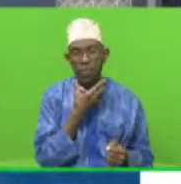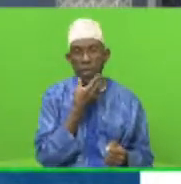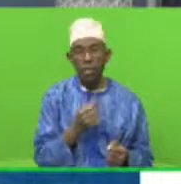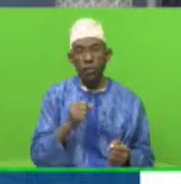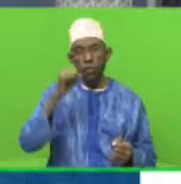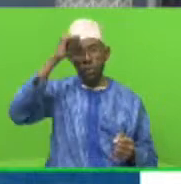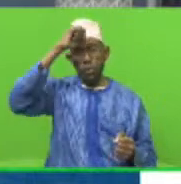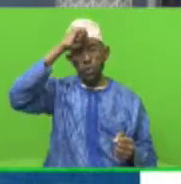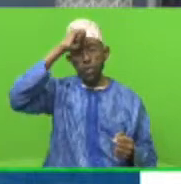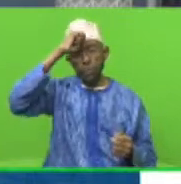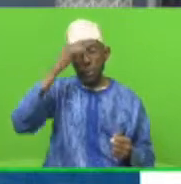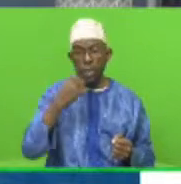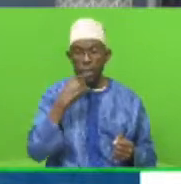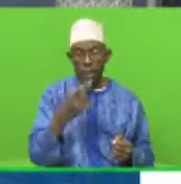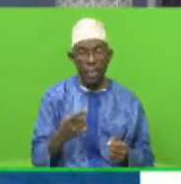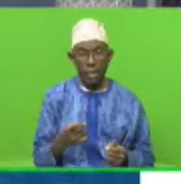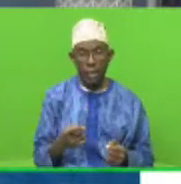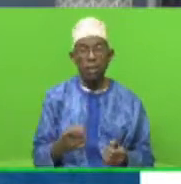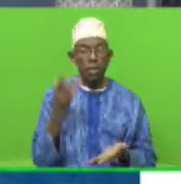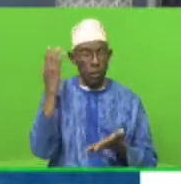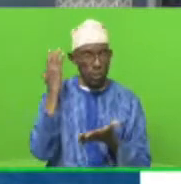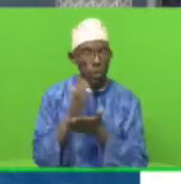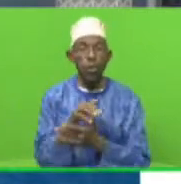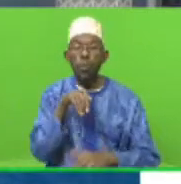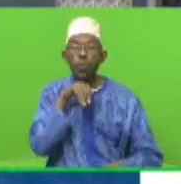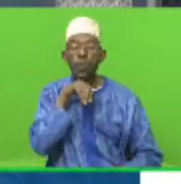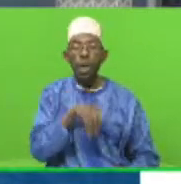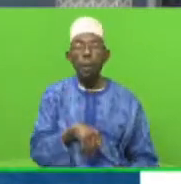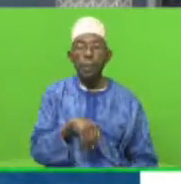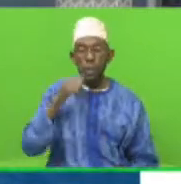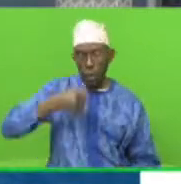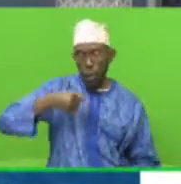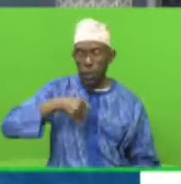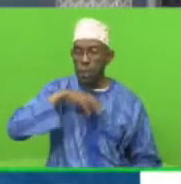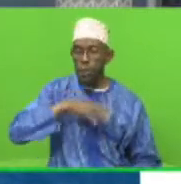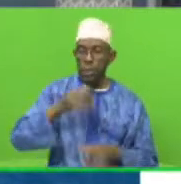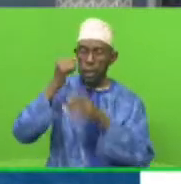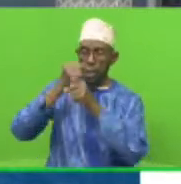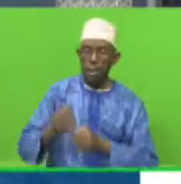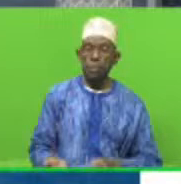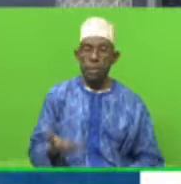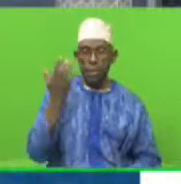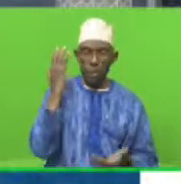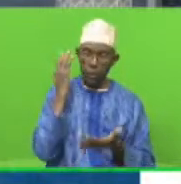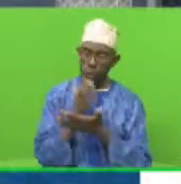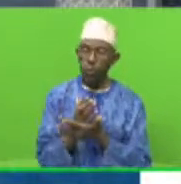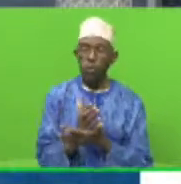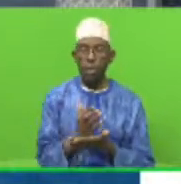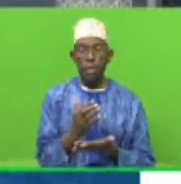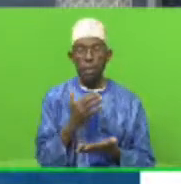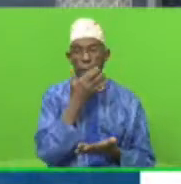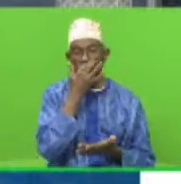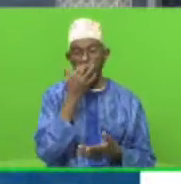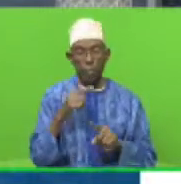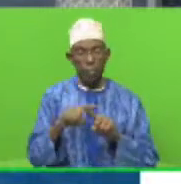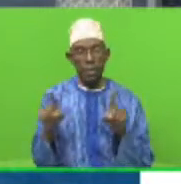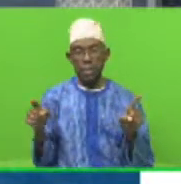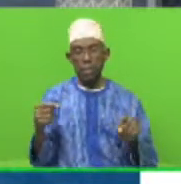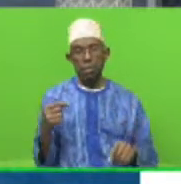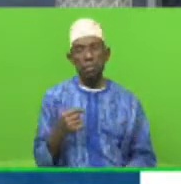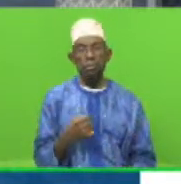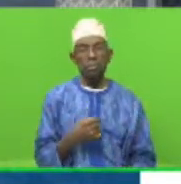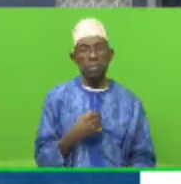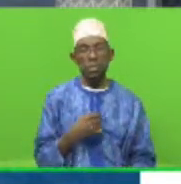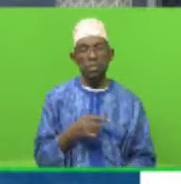Mughira that, wallahi, I know what Muhammad sallallahu alayhi wa sallam is telling us. It is the truth. But, you